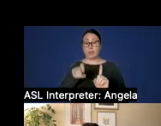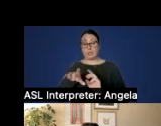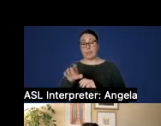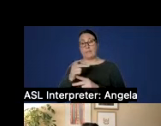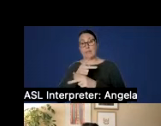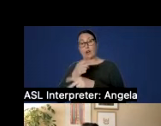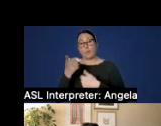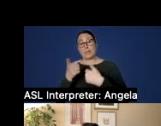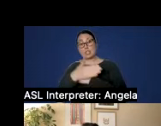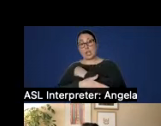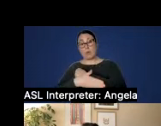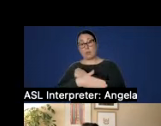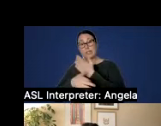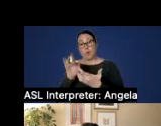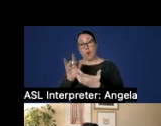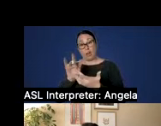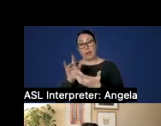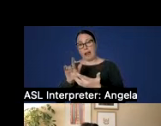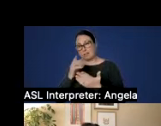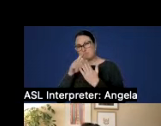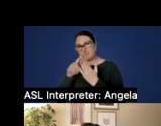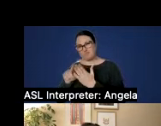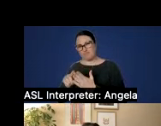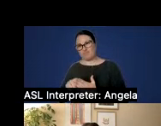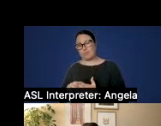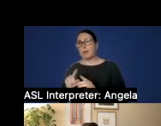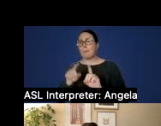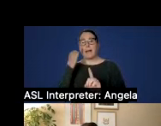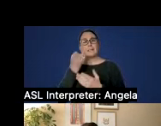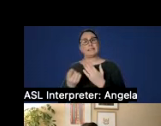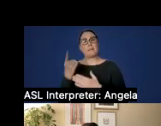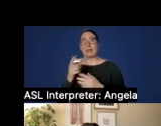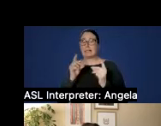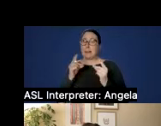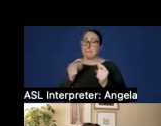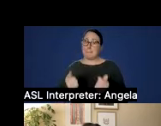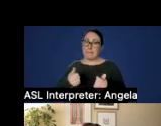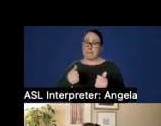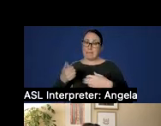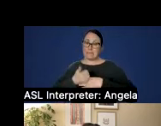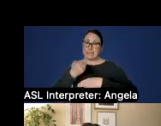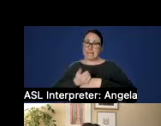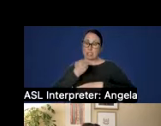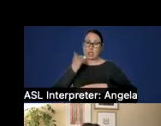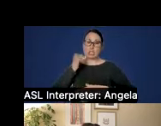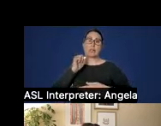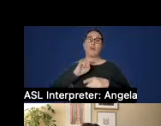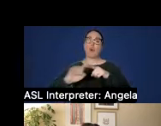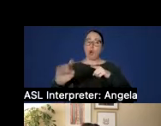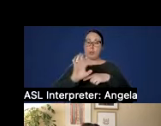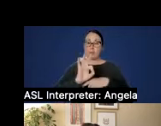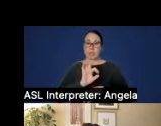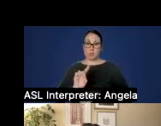contact. But of course, if someone is in immediate danger, always contact 911. And even if the abuse is